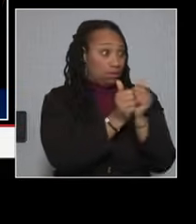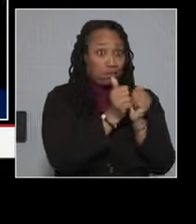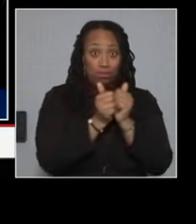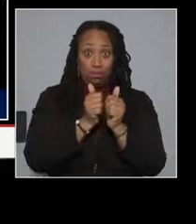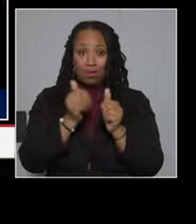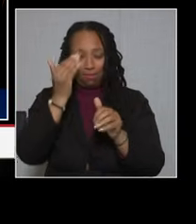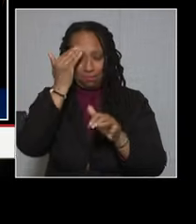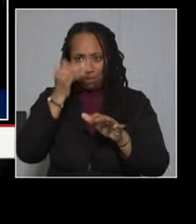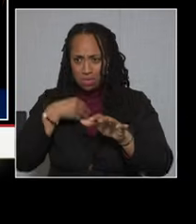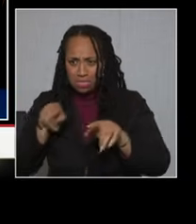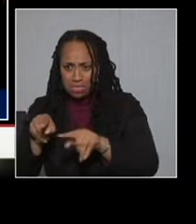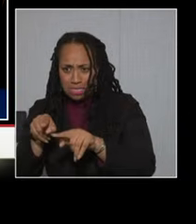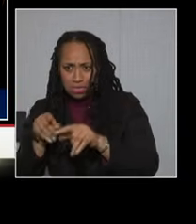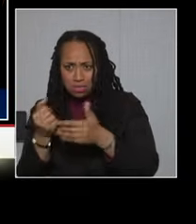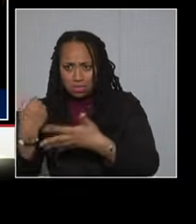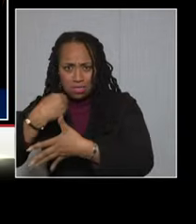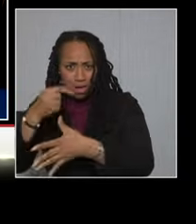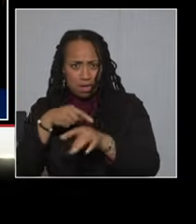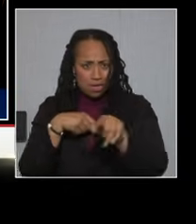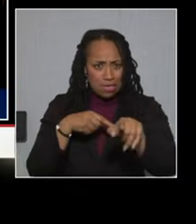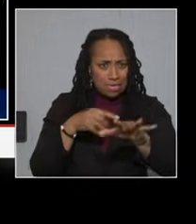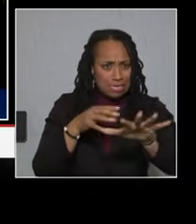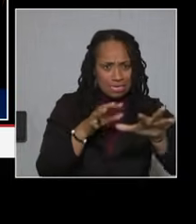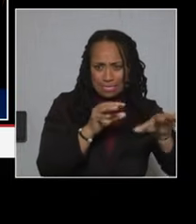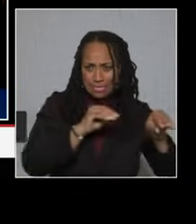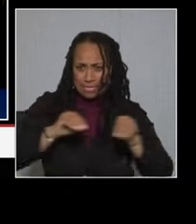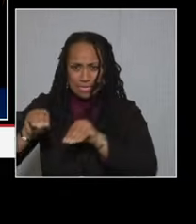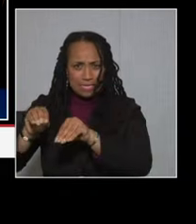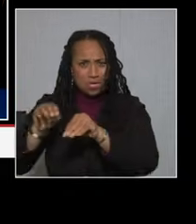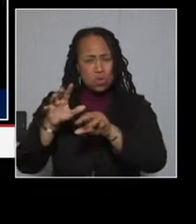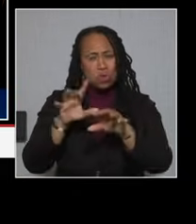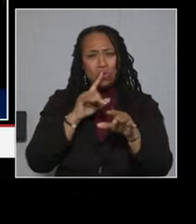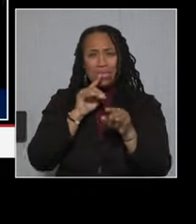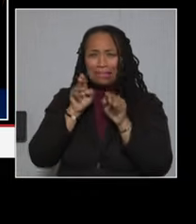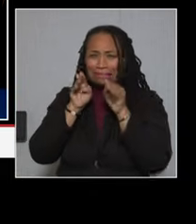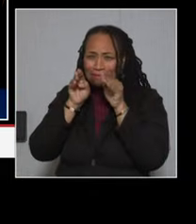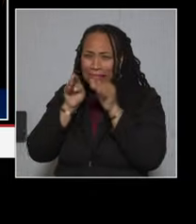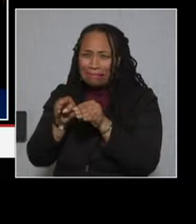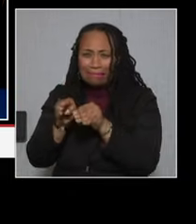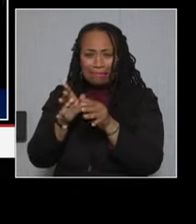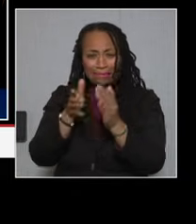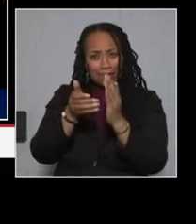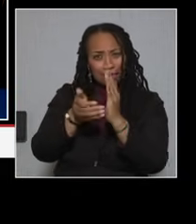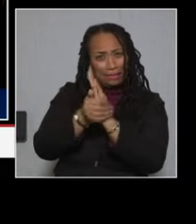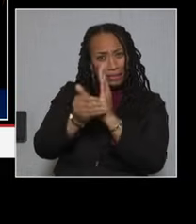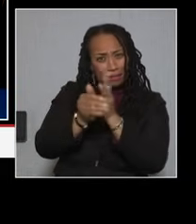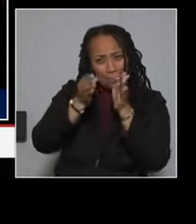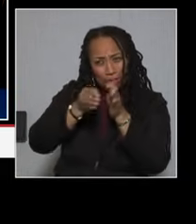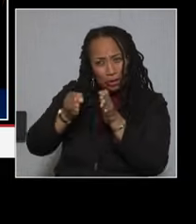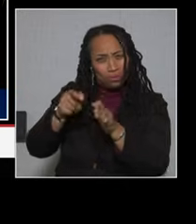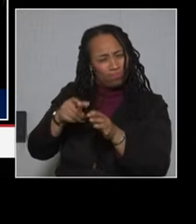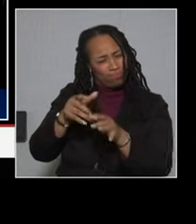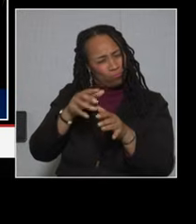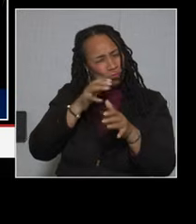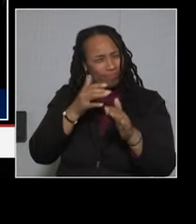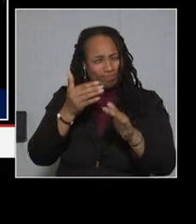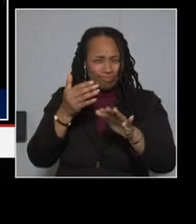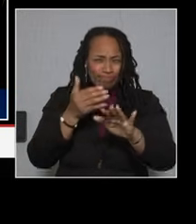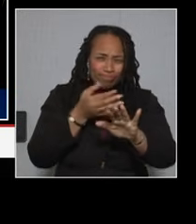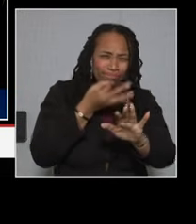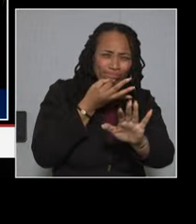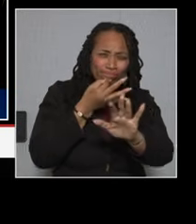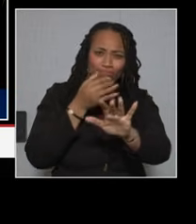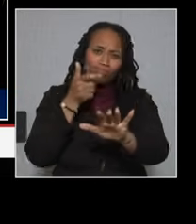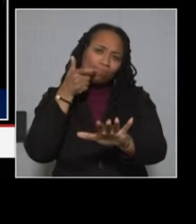really high quality, well-trained individuals. And so we are grateful for those investments. We also, again, technology is